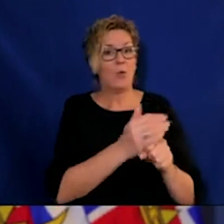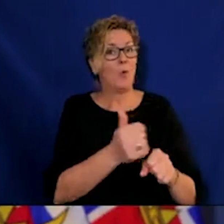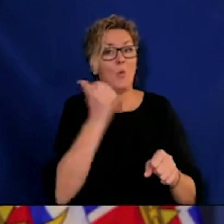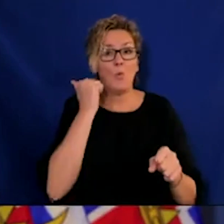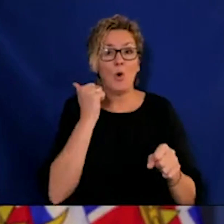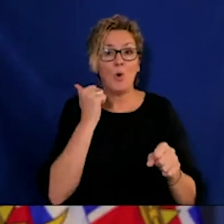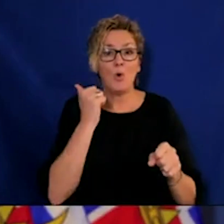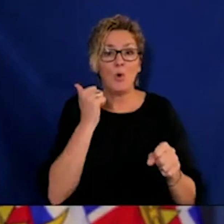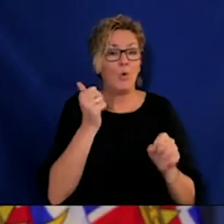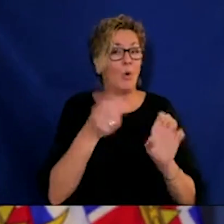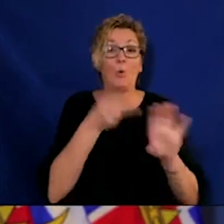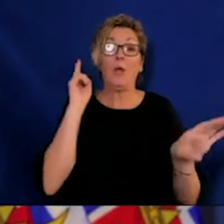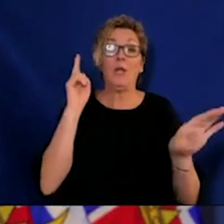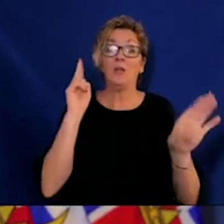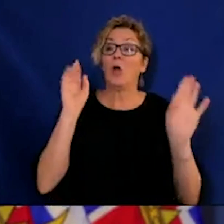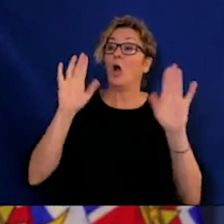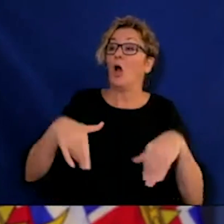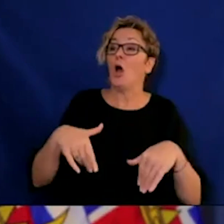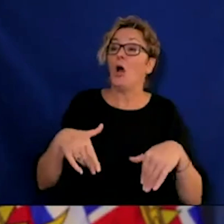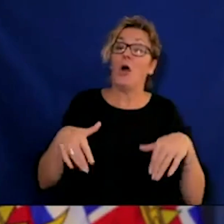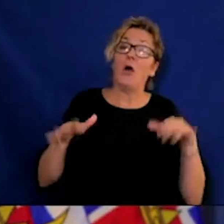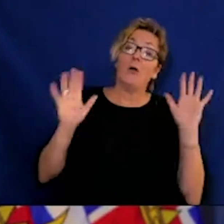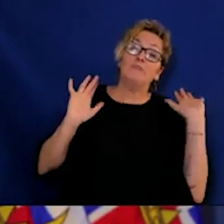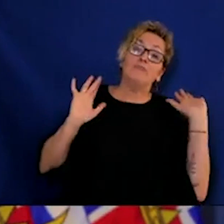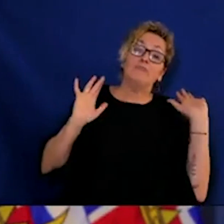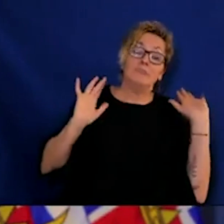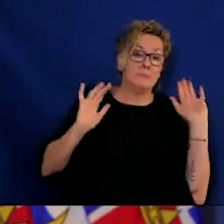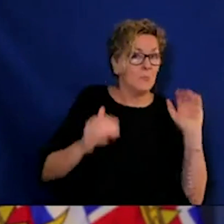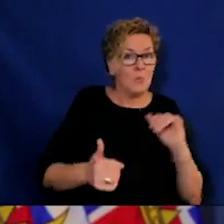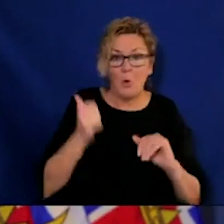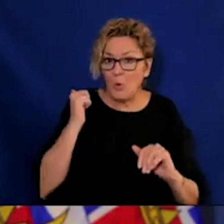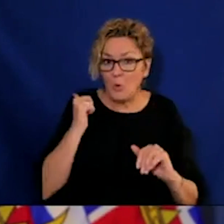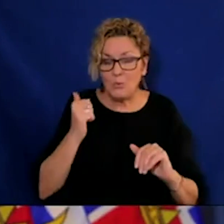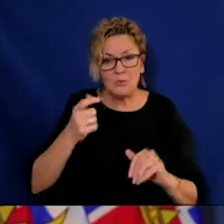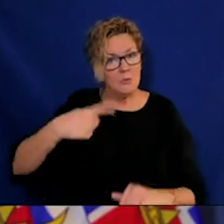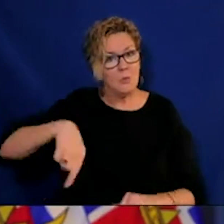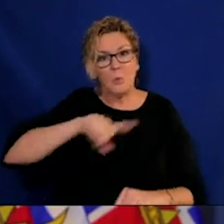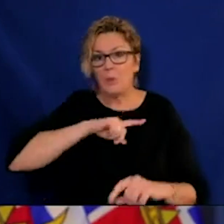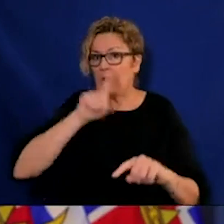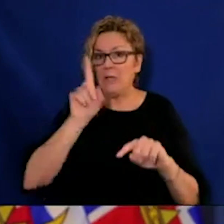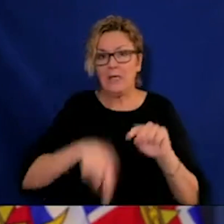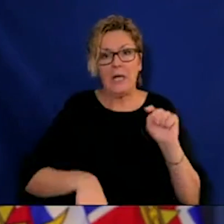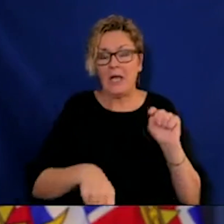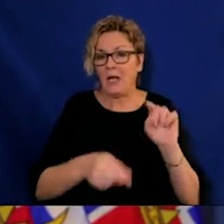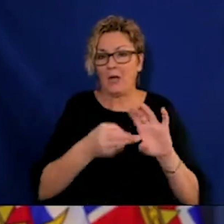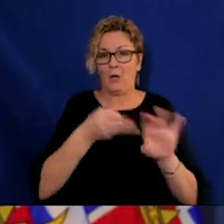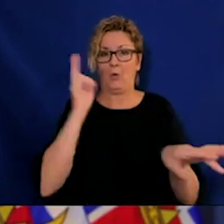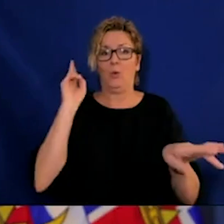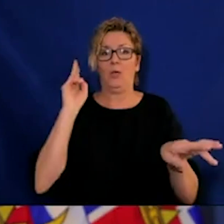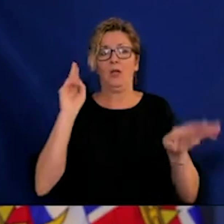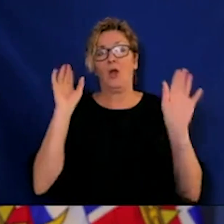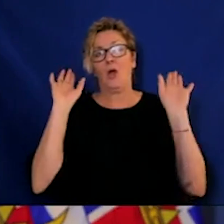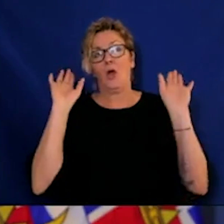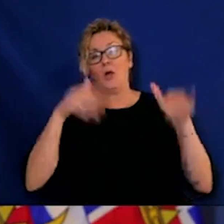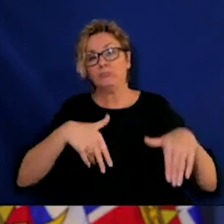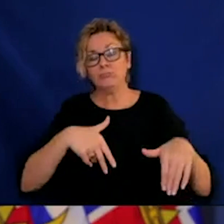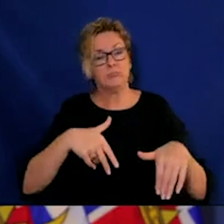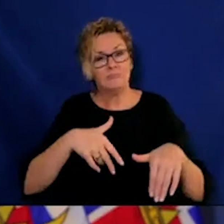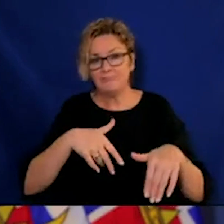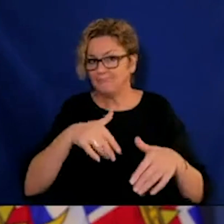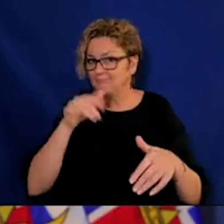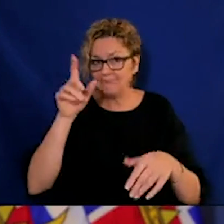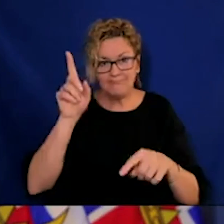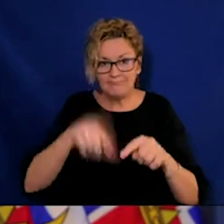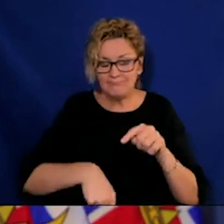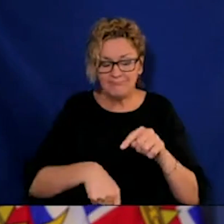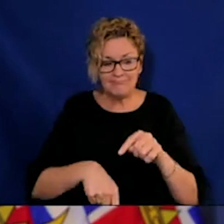We must push back and push back hard on this COVID-19 resurgence. We know what to do, and we know how to do it. Now,